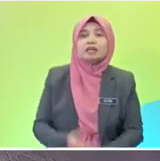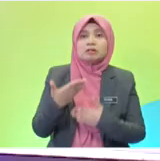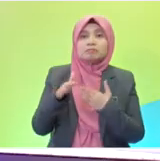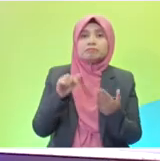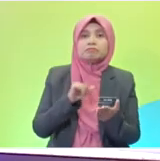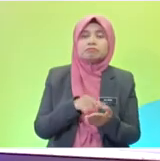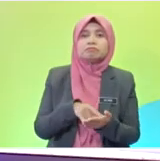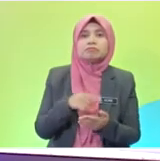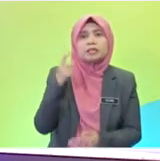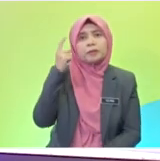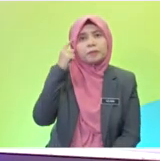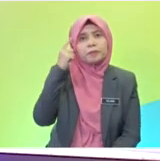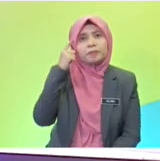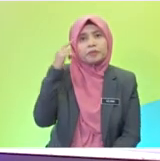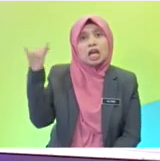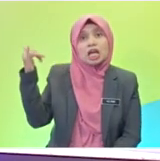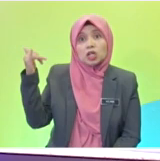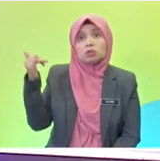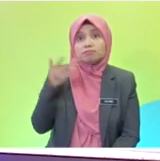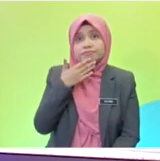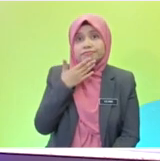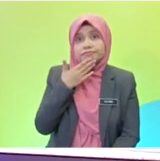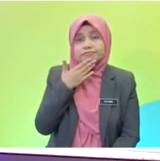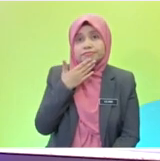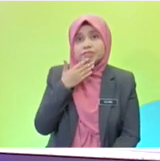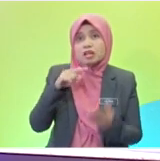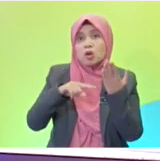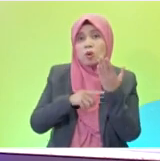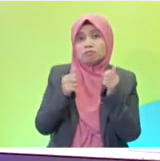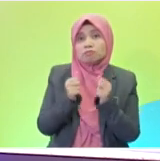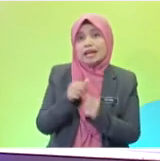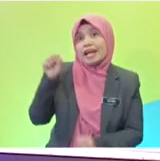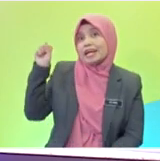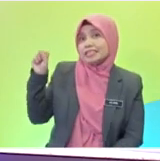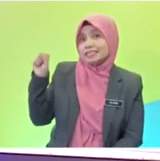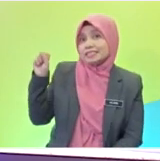of a flower that is yellow in color, mm-hmm. and it starts with the letter S.